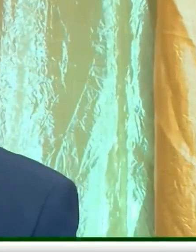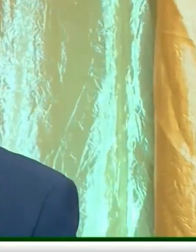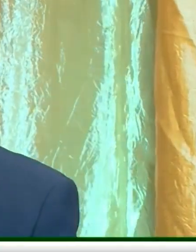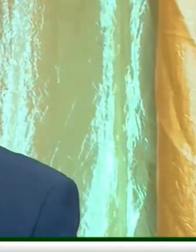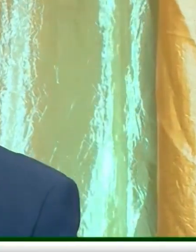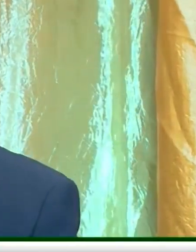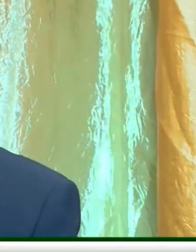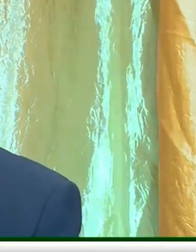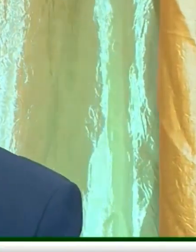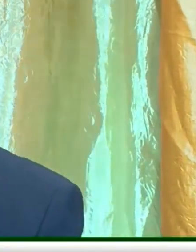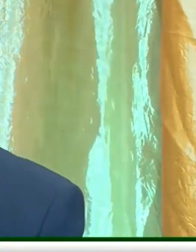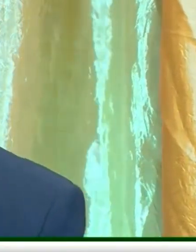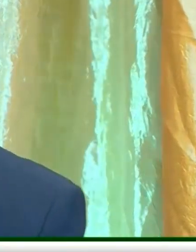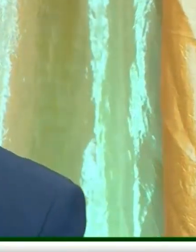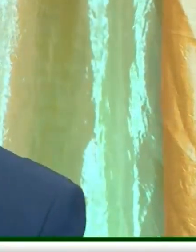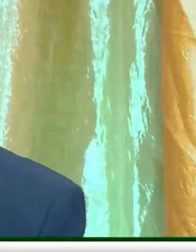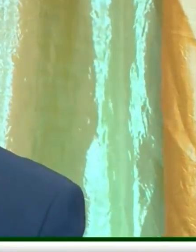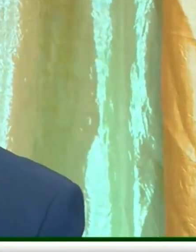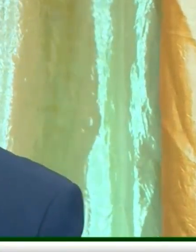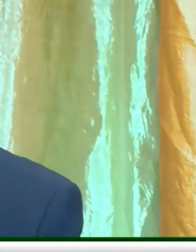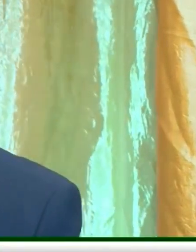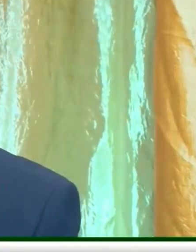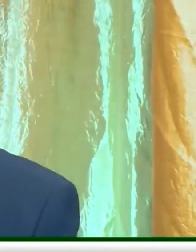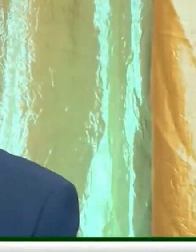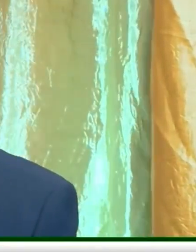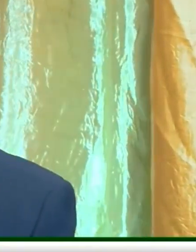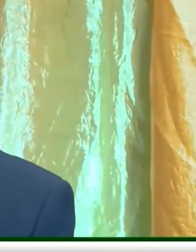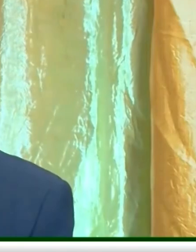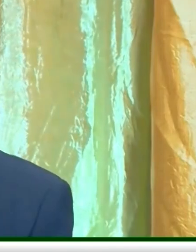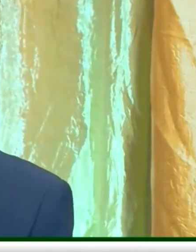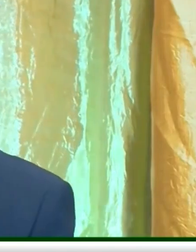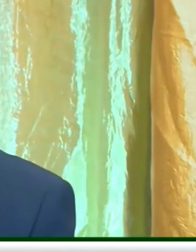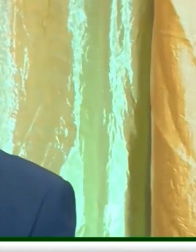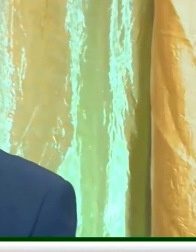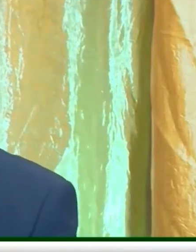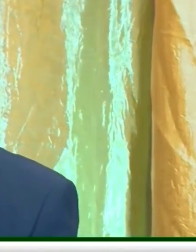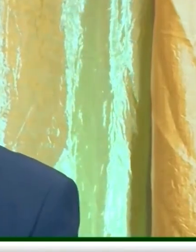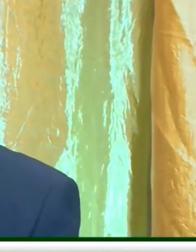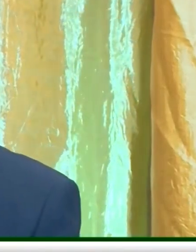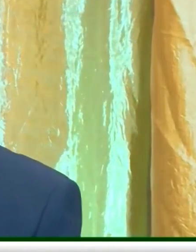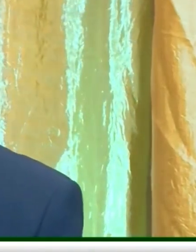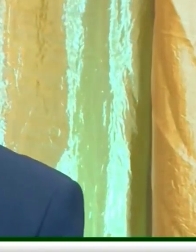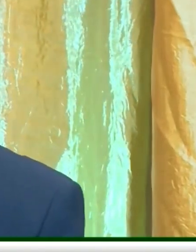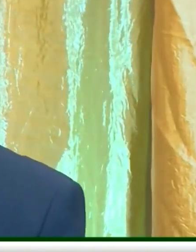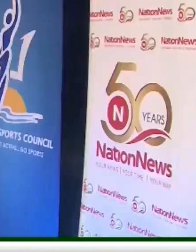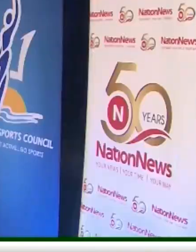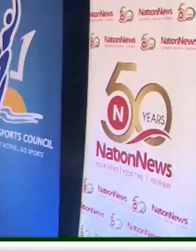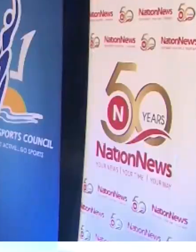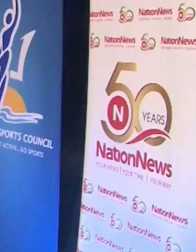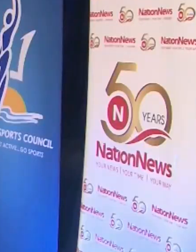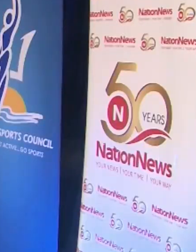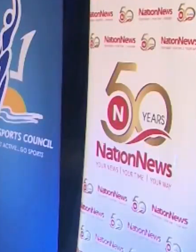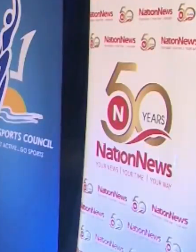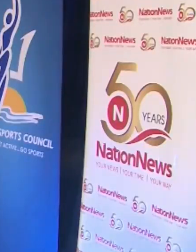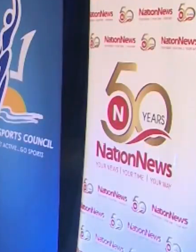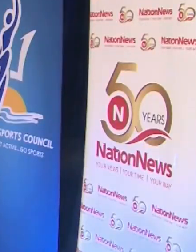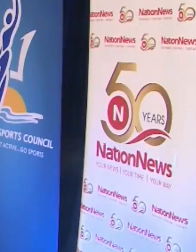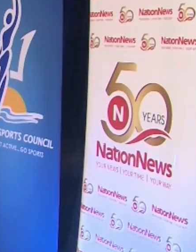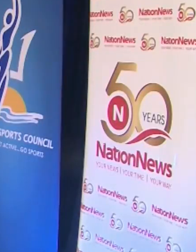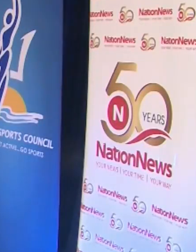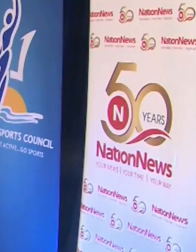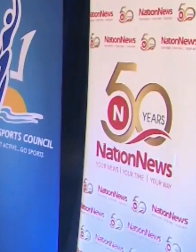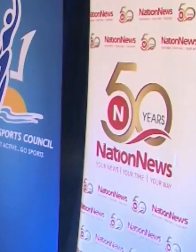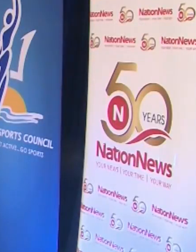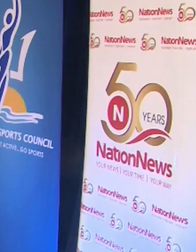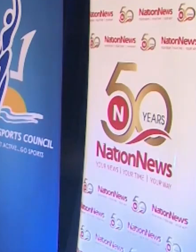sports on the island will be able to mimic what is happening with the software that was created for road tennis. And the fact that we are